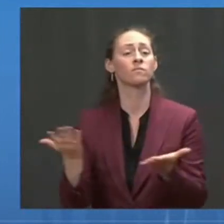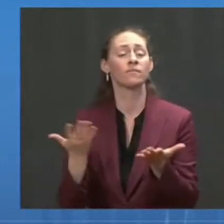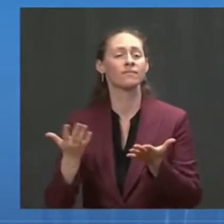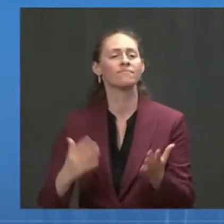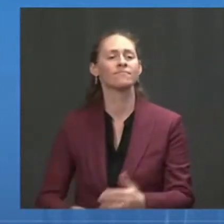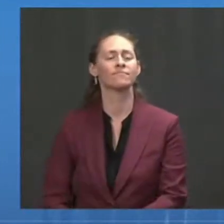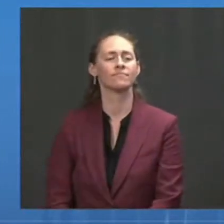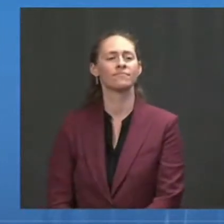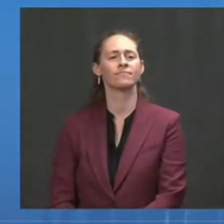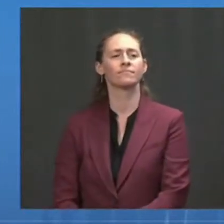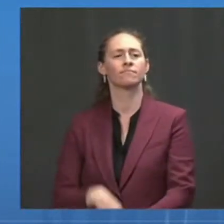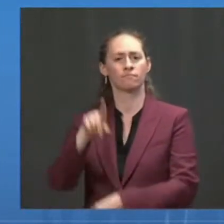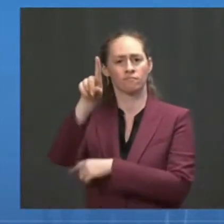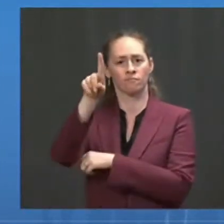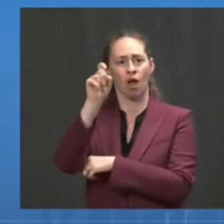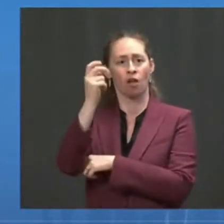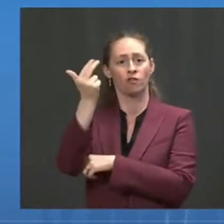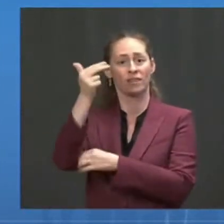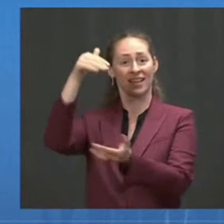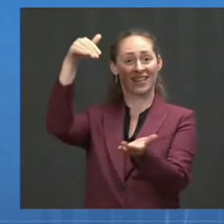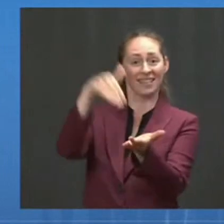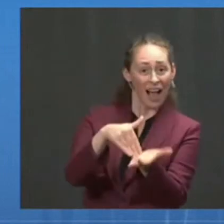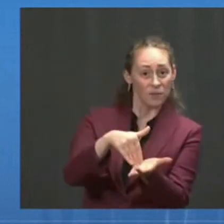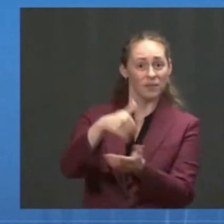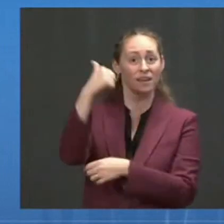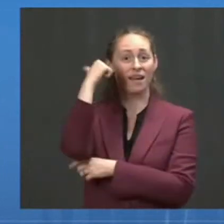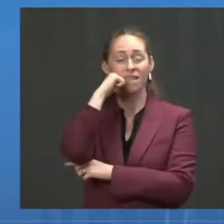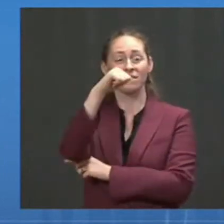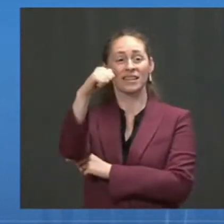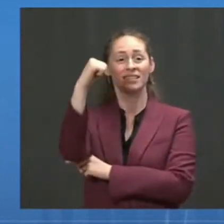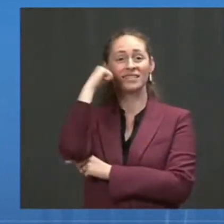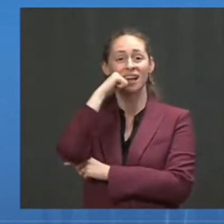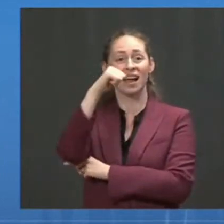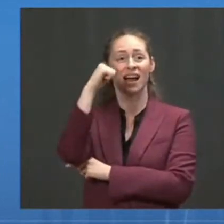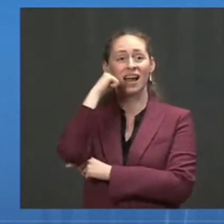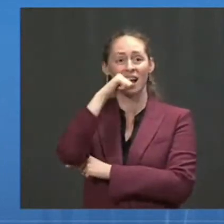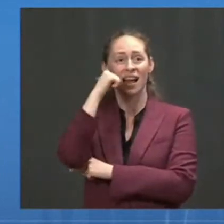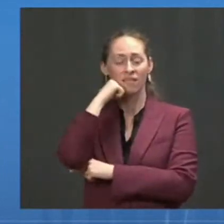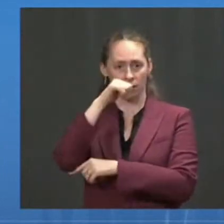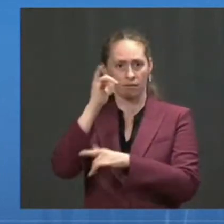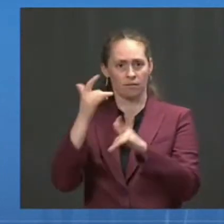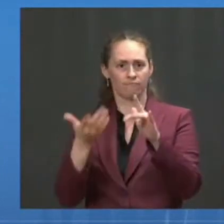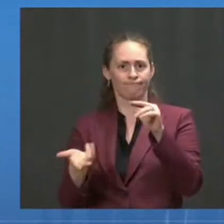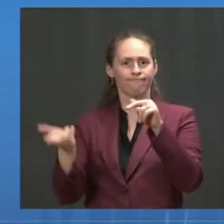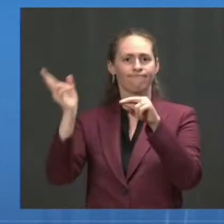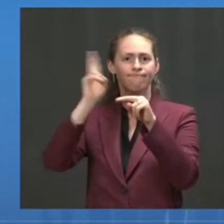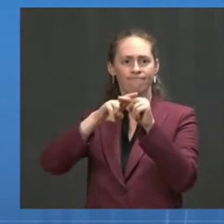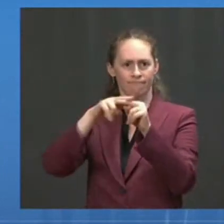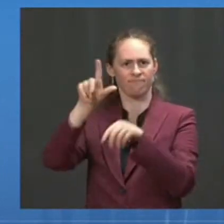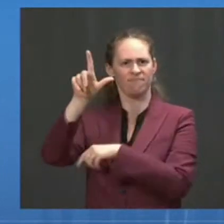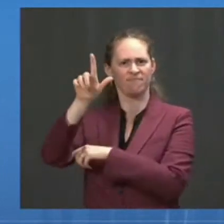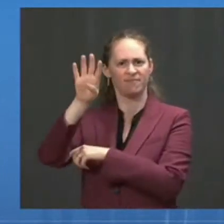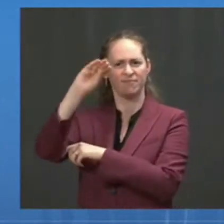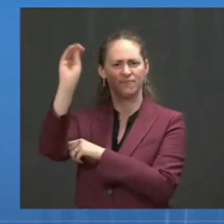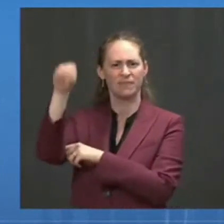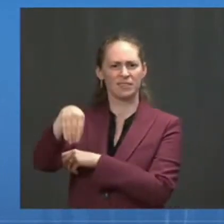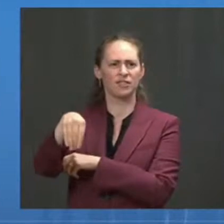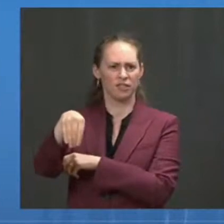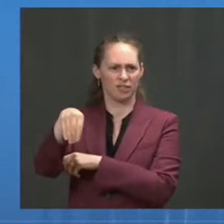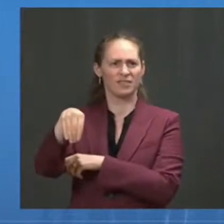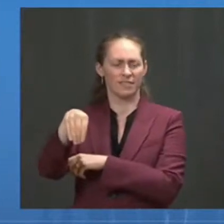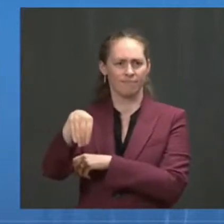an increase of nearly 24% from the prior 7-day average. The 7-day average of hospital admissions is at